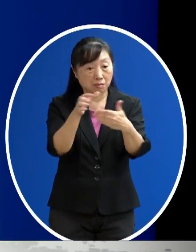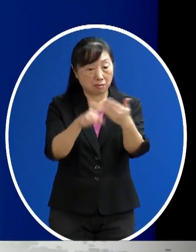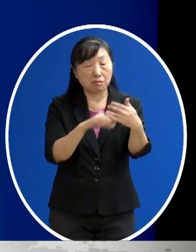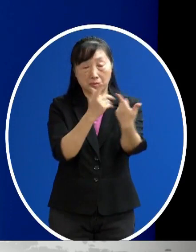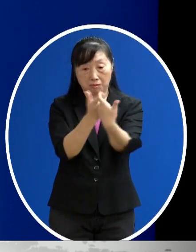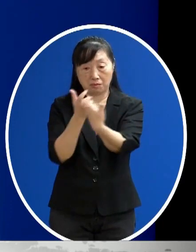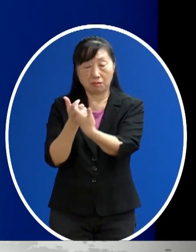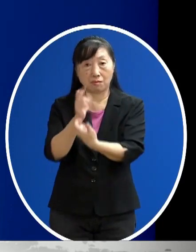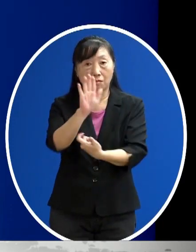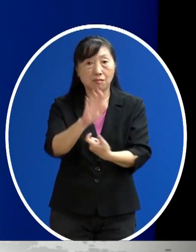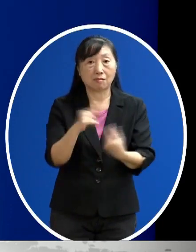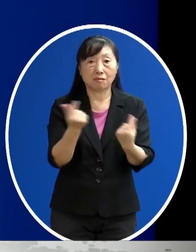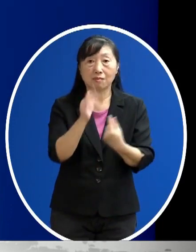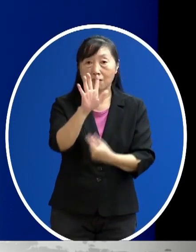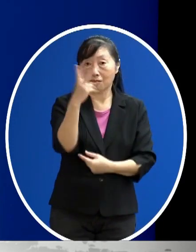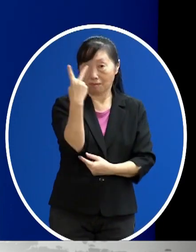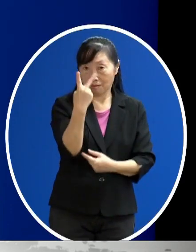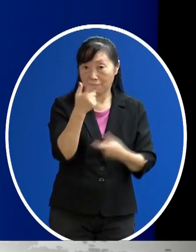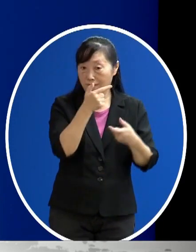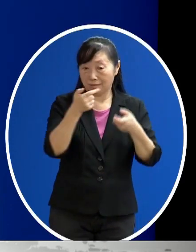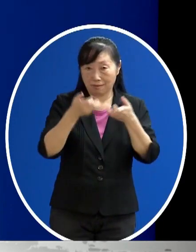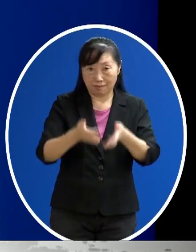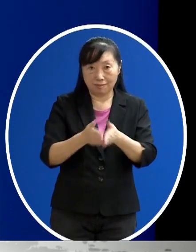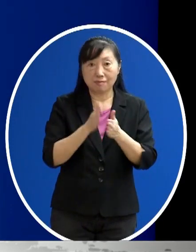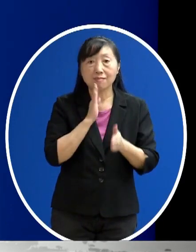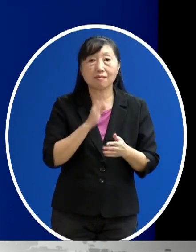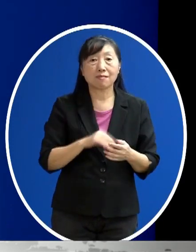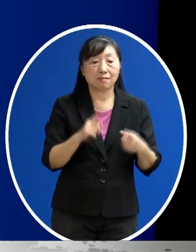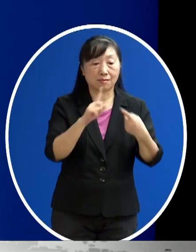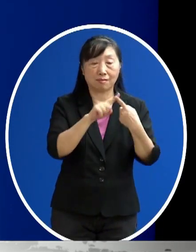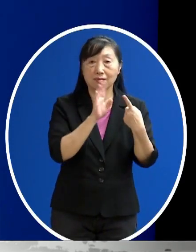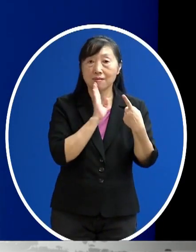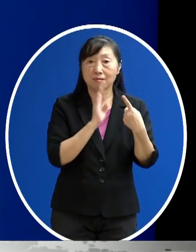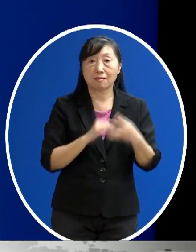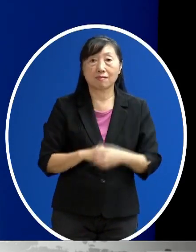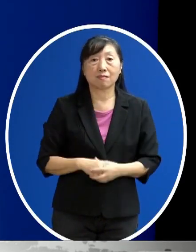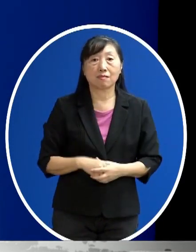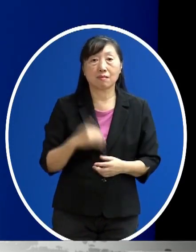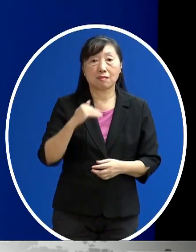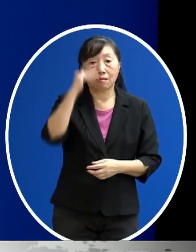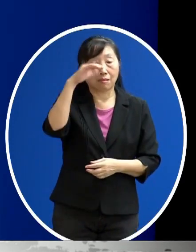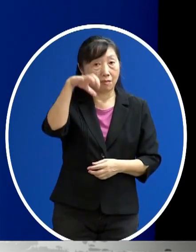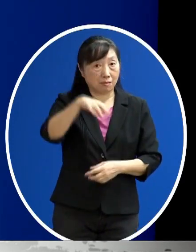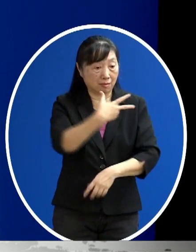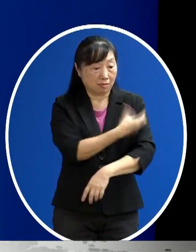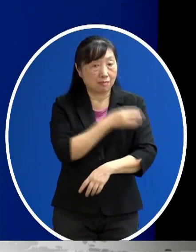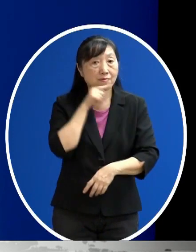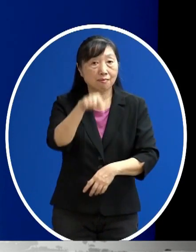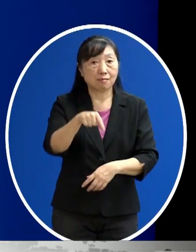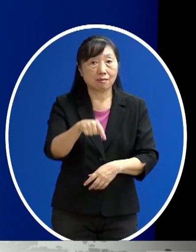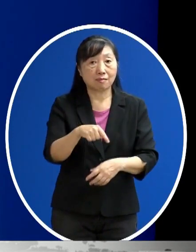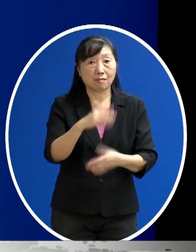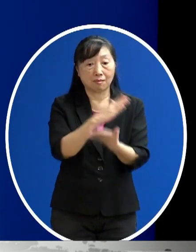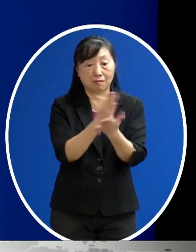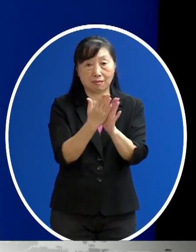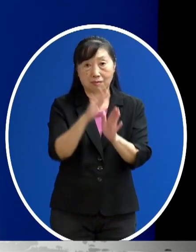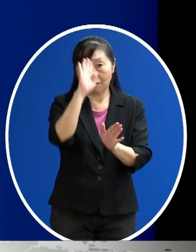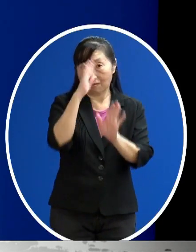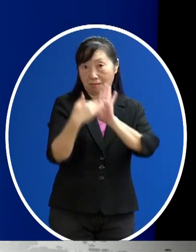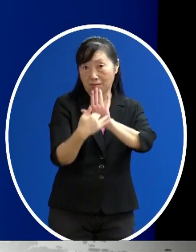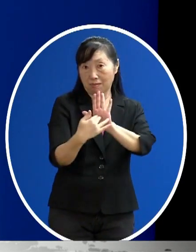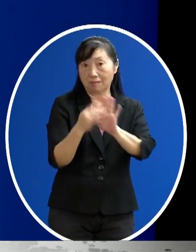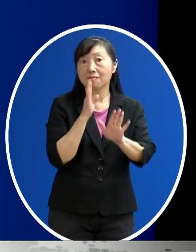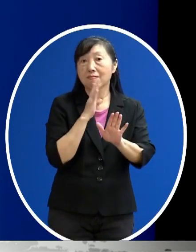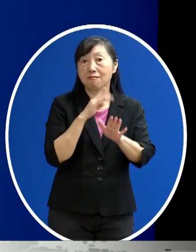relevant indicators. We have two very important indicators. First, the geometric mean titer ratio among recipients of